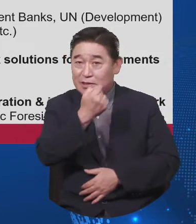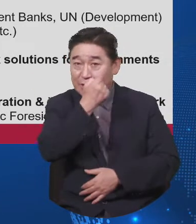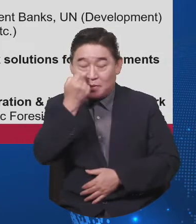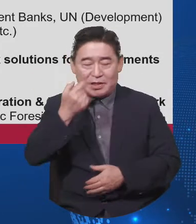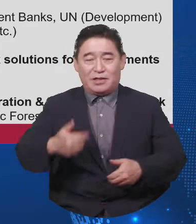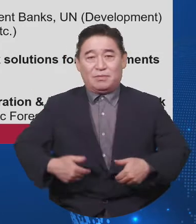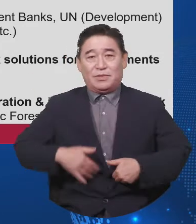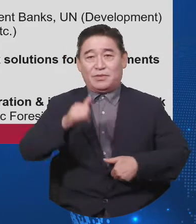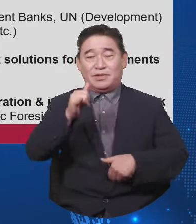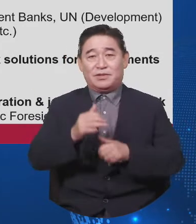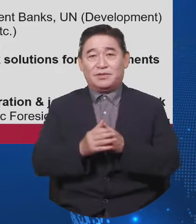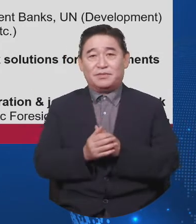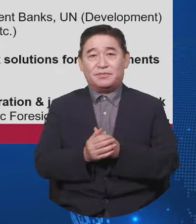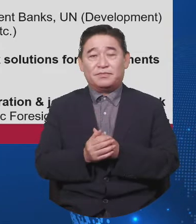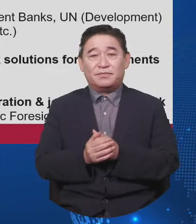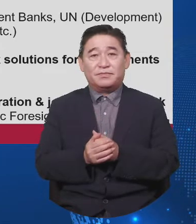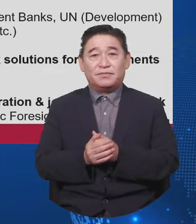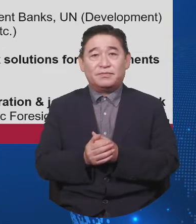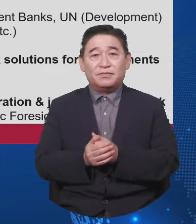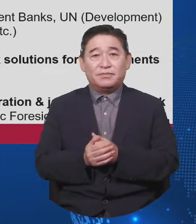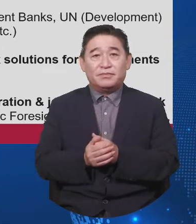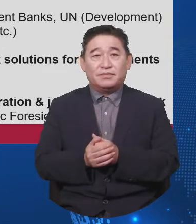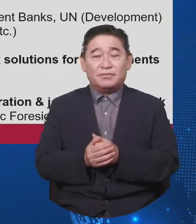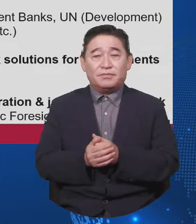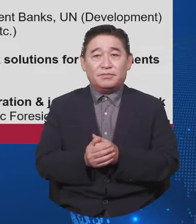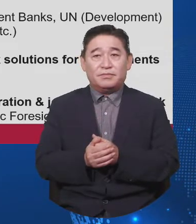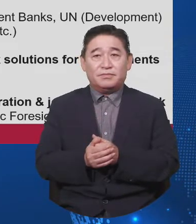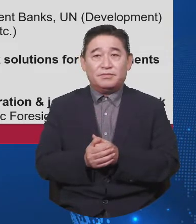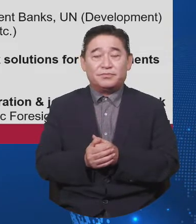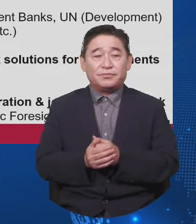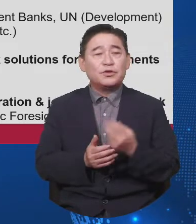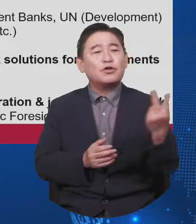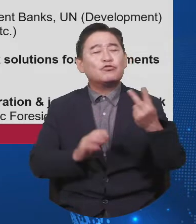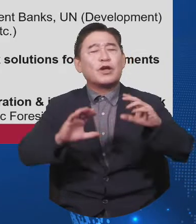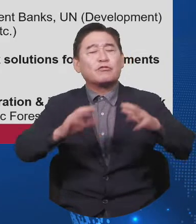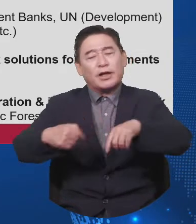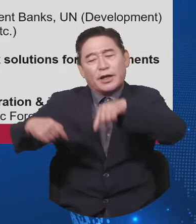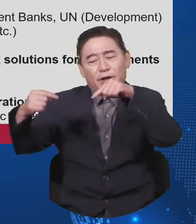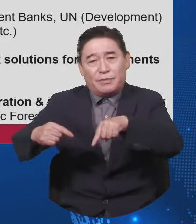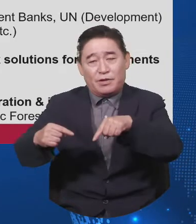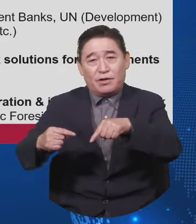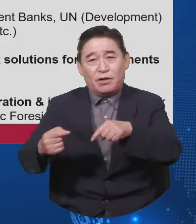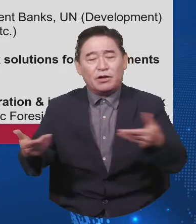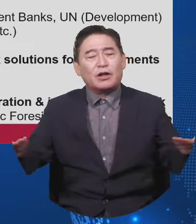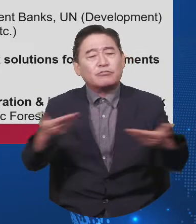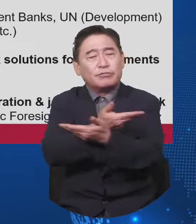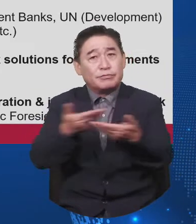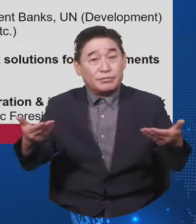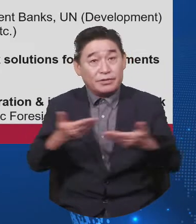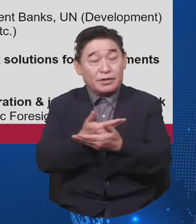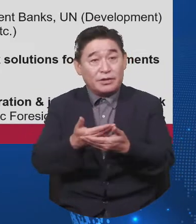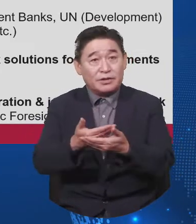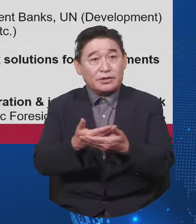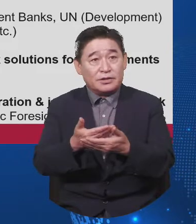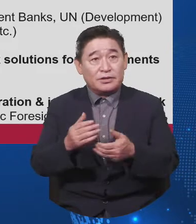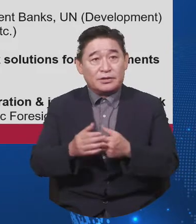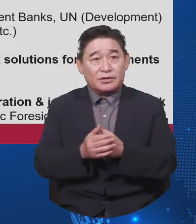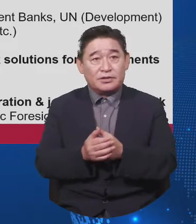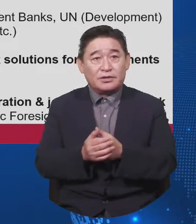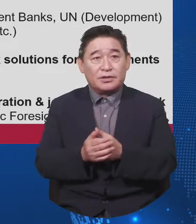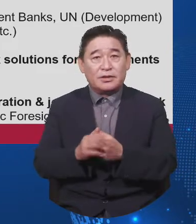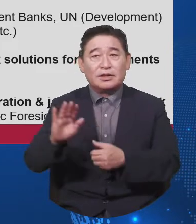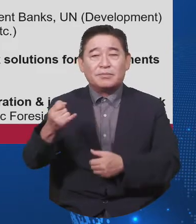see that, let's say, those South-South cooperation providers which are not part of the BRICS group, how do